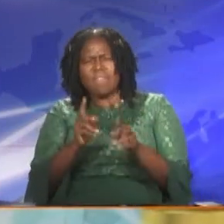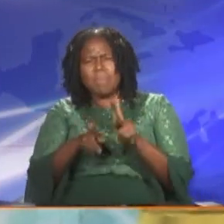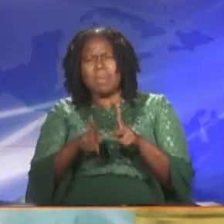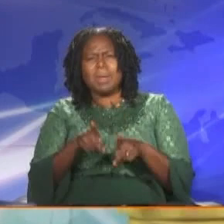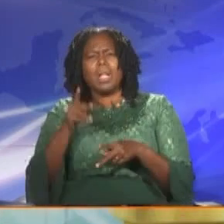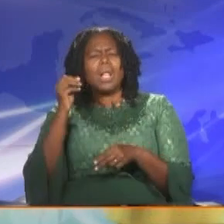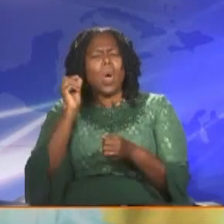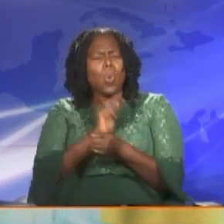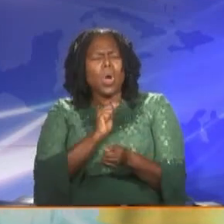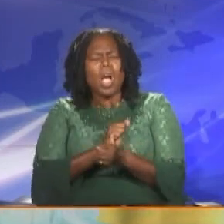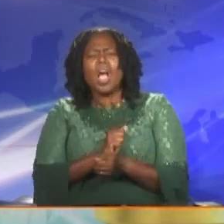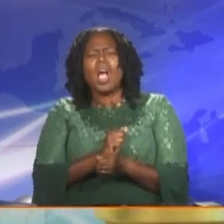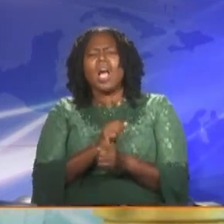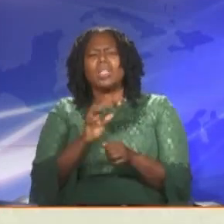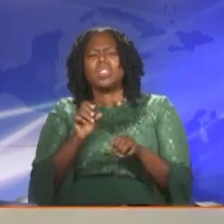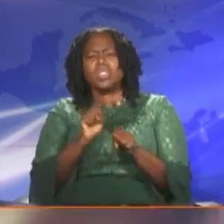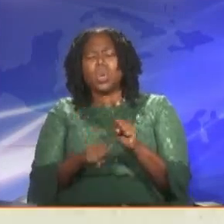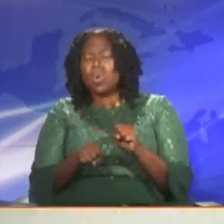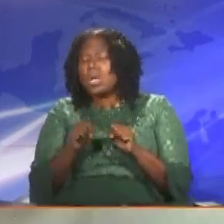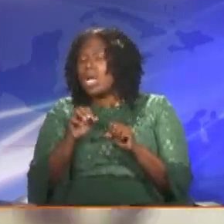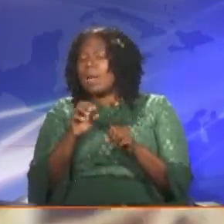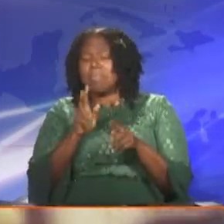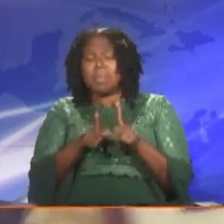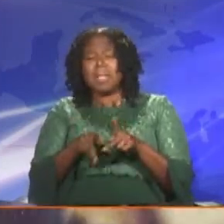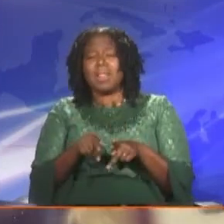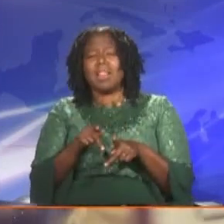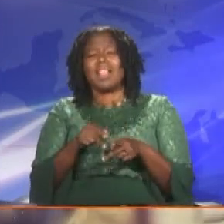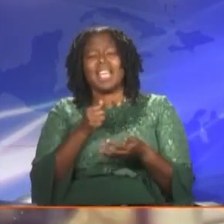bills, like all the liabilities and whatnot.